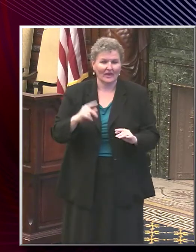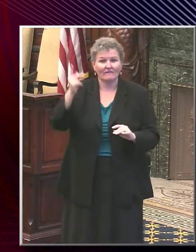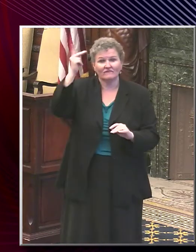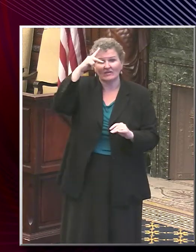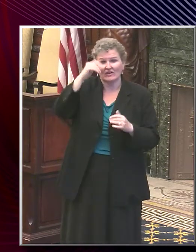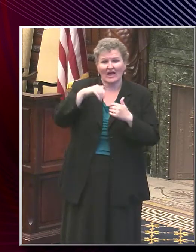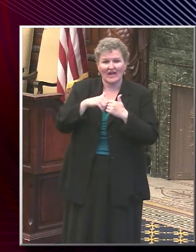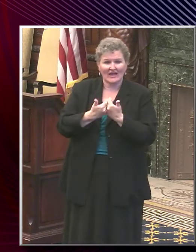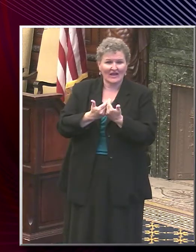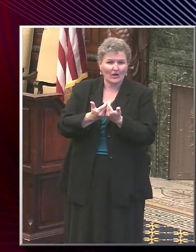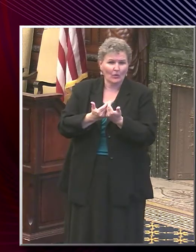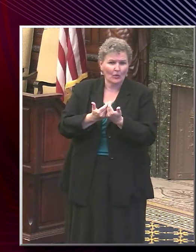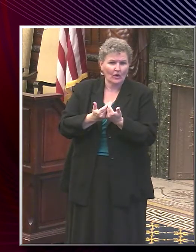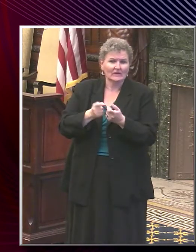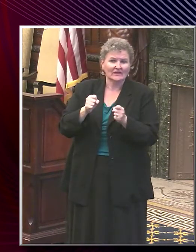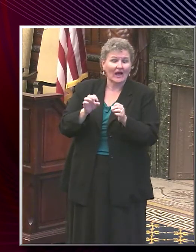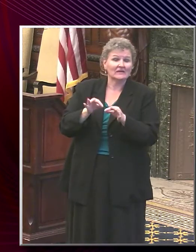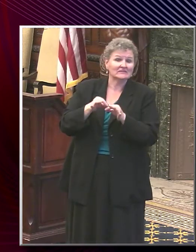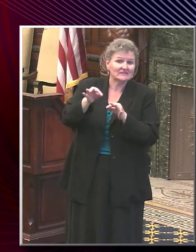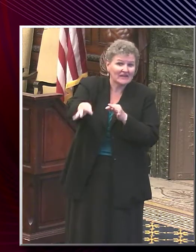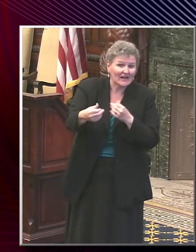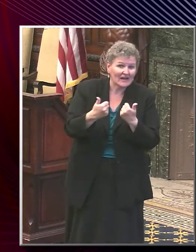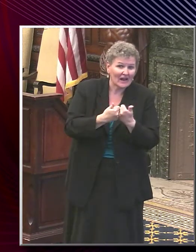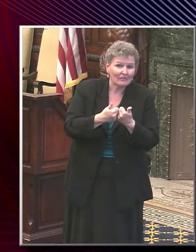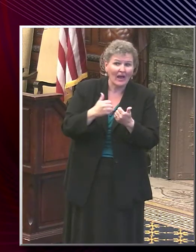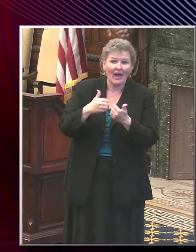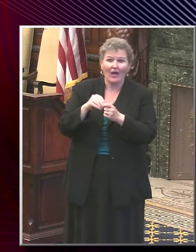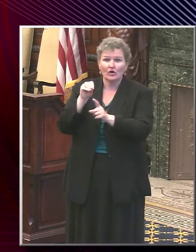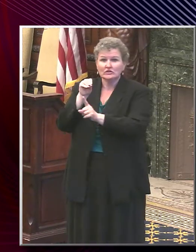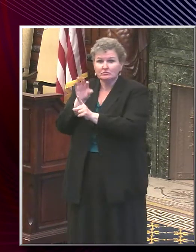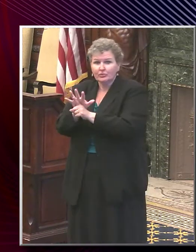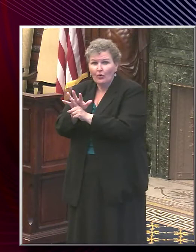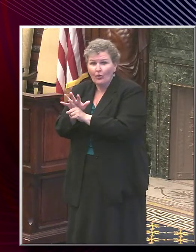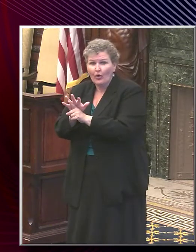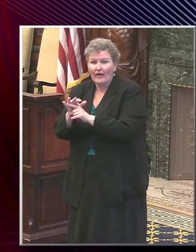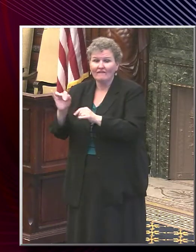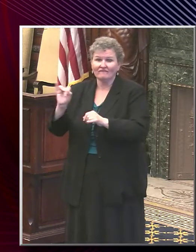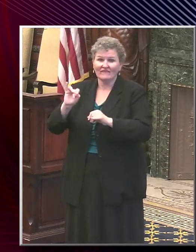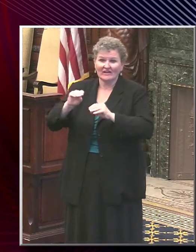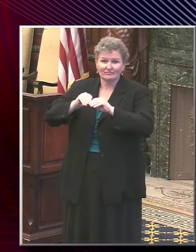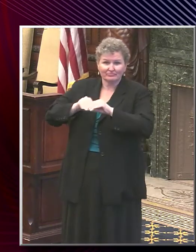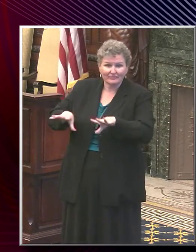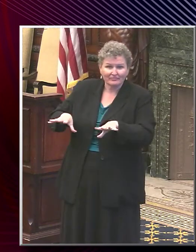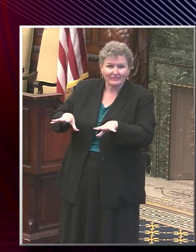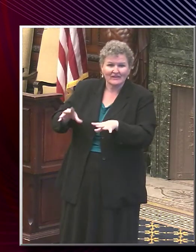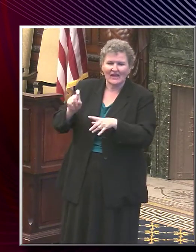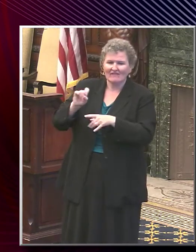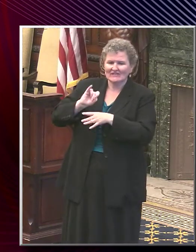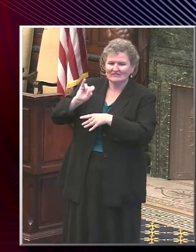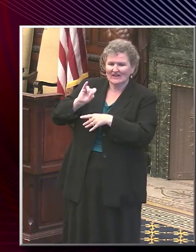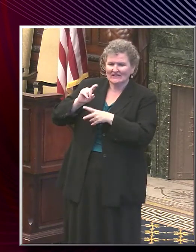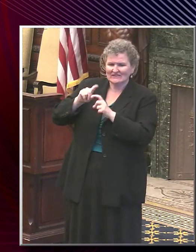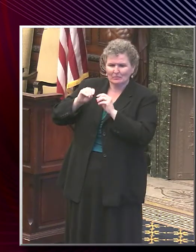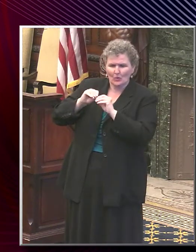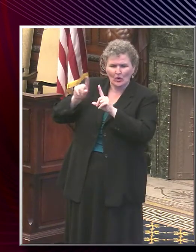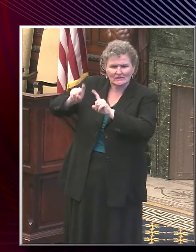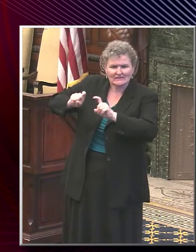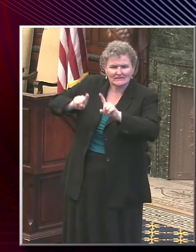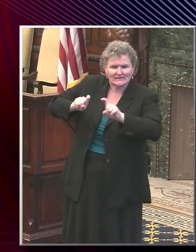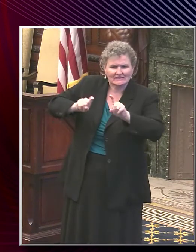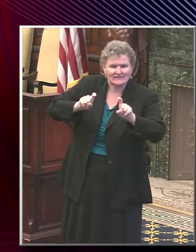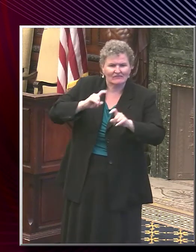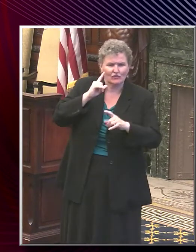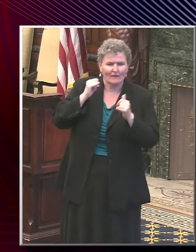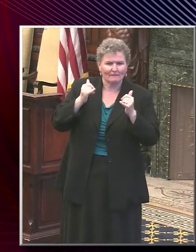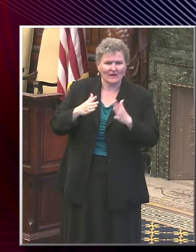you're exposed and when you develop the infection. And so they'll need to be testing those players that might have been exposed to the Marlins for a few days to